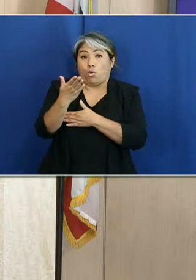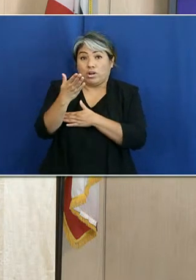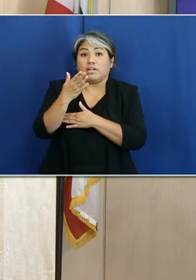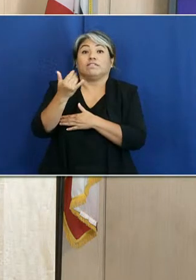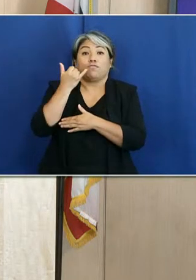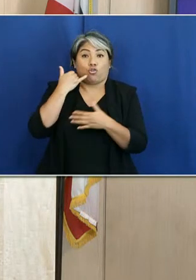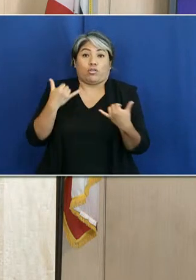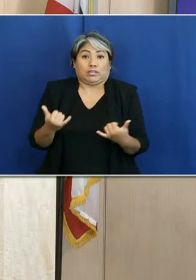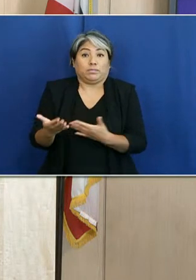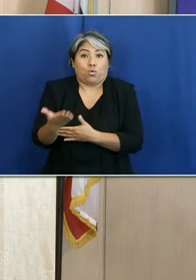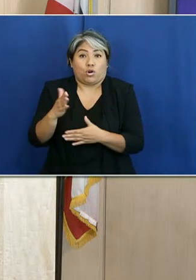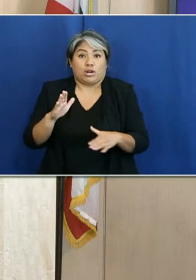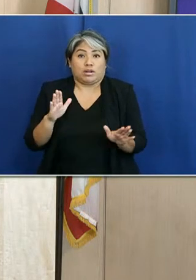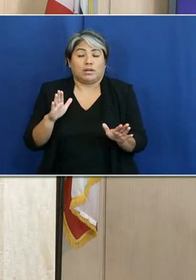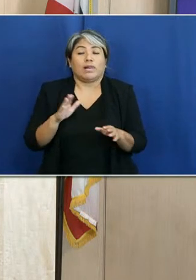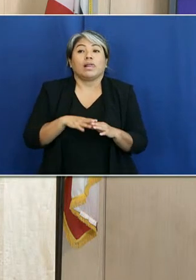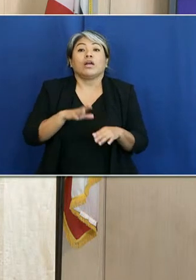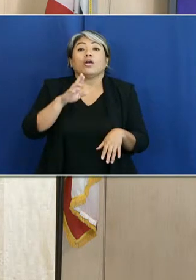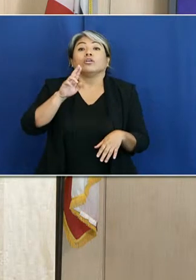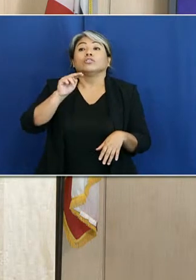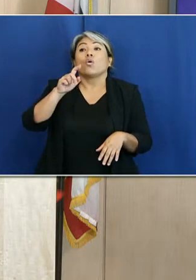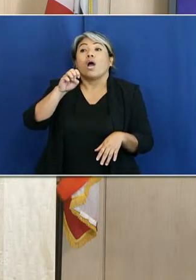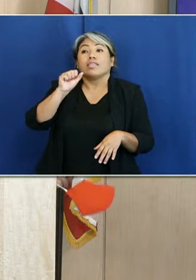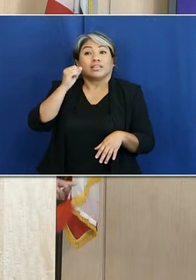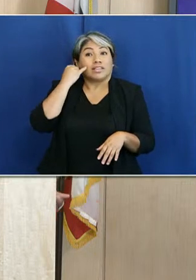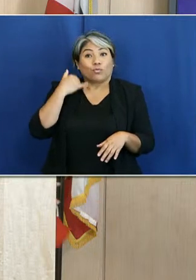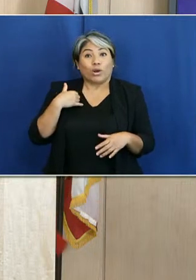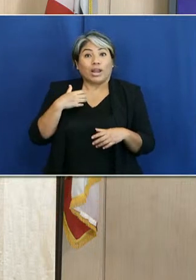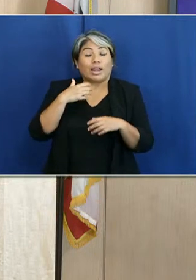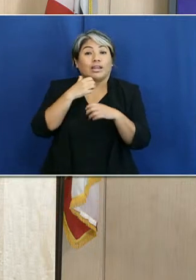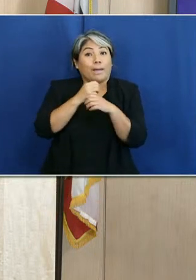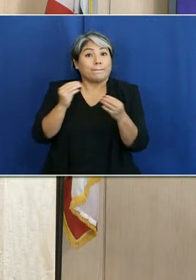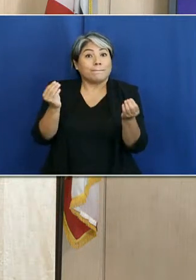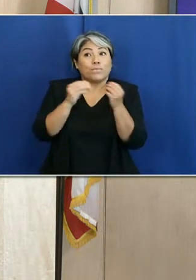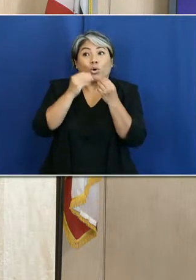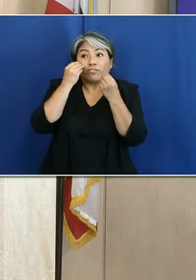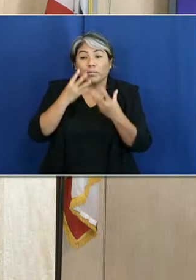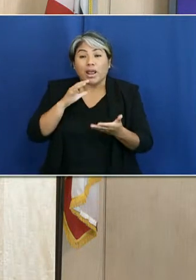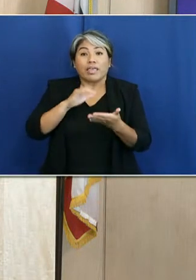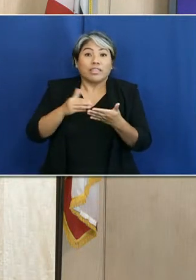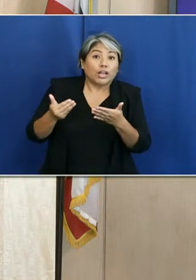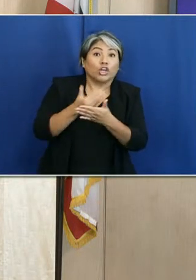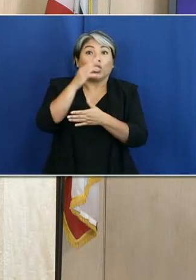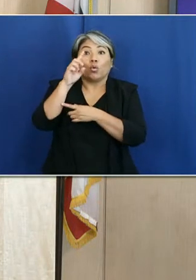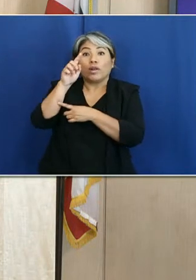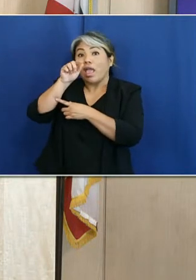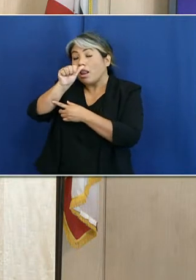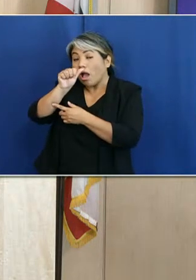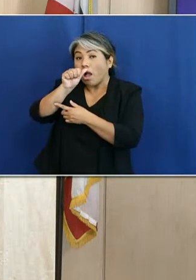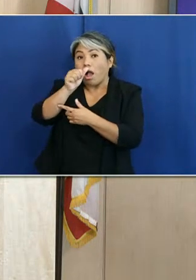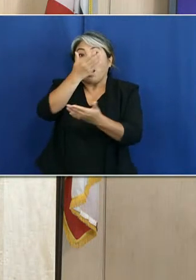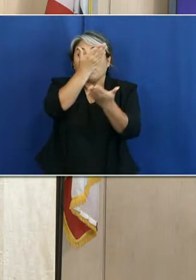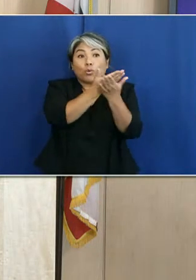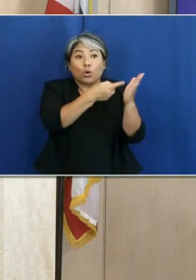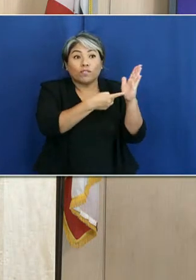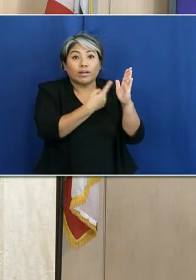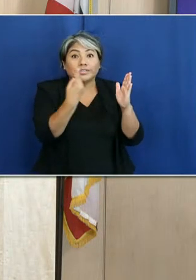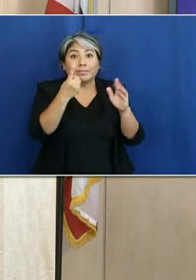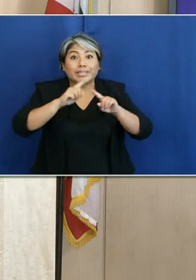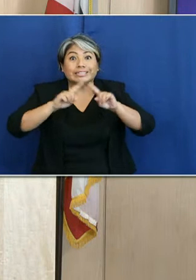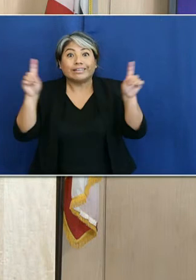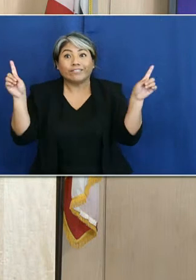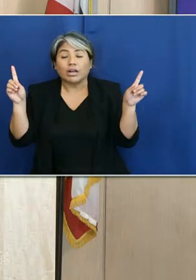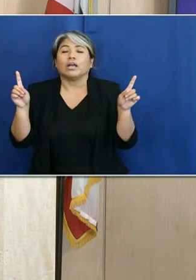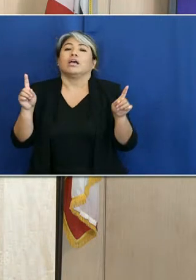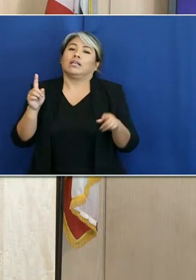So unless we get additional information that some new data reveals something else, we do